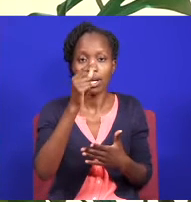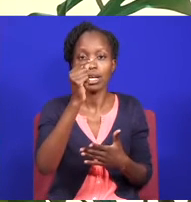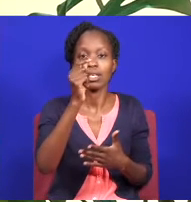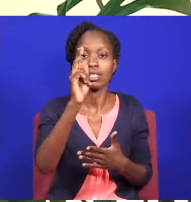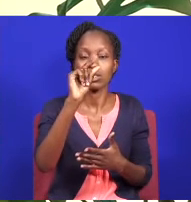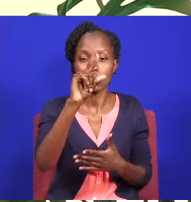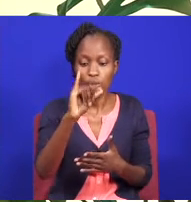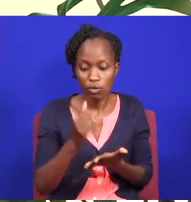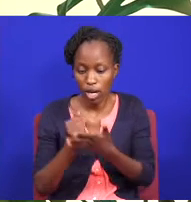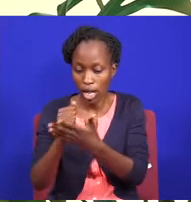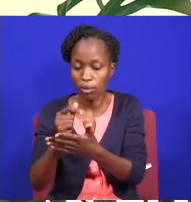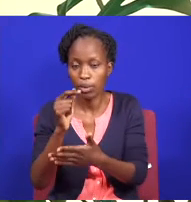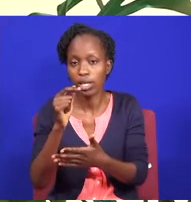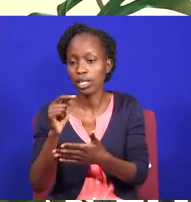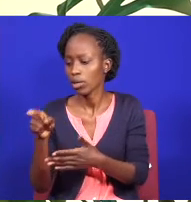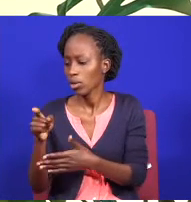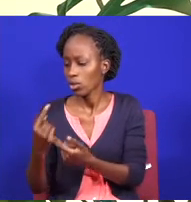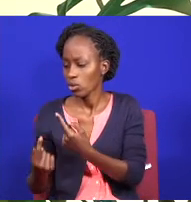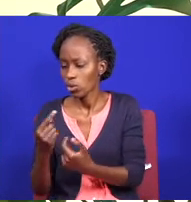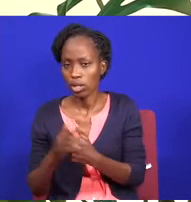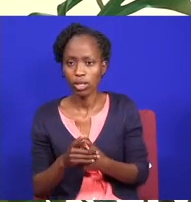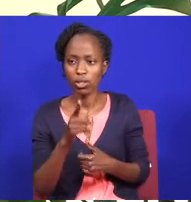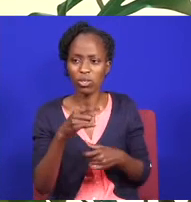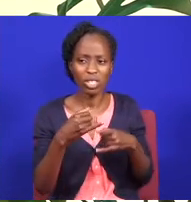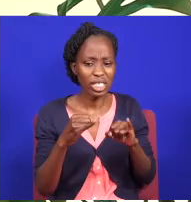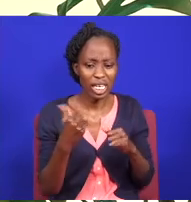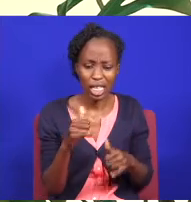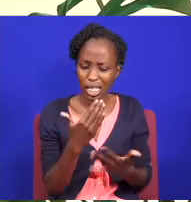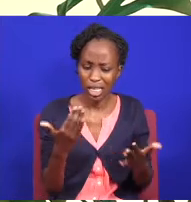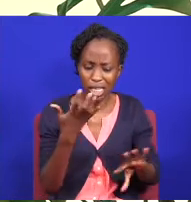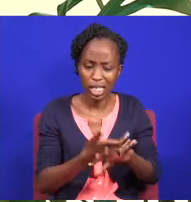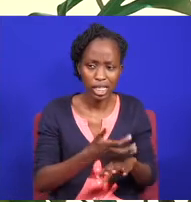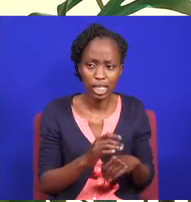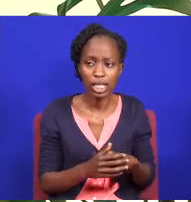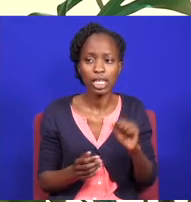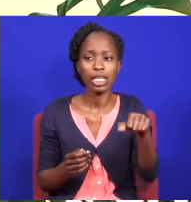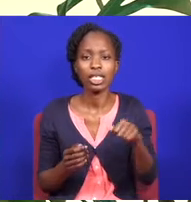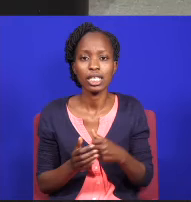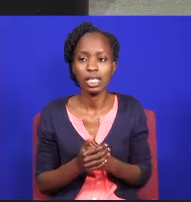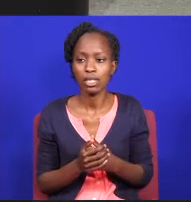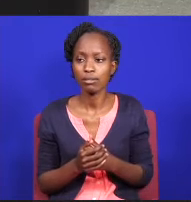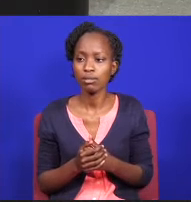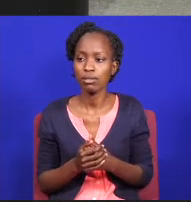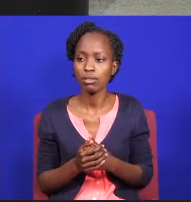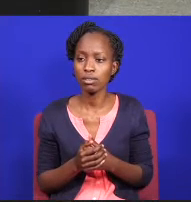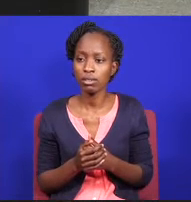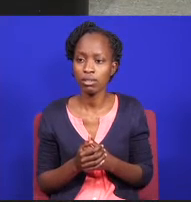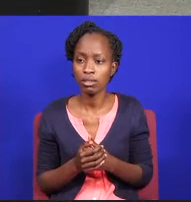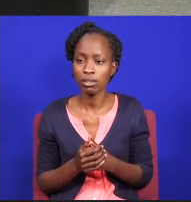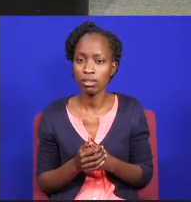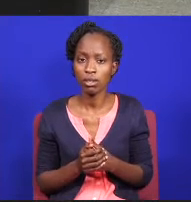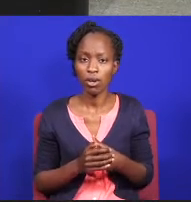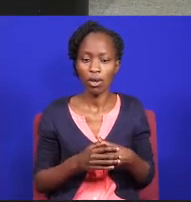ugali. Have you ever tried anything that was so hard? Yes. What? Dina Sudoku.